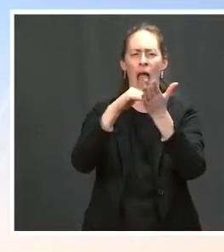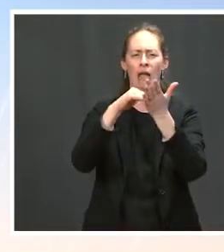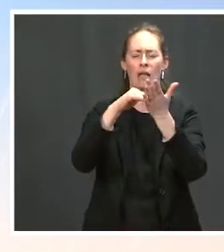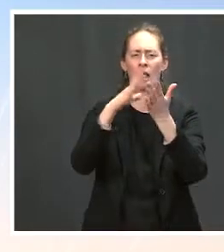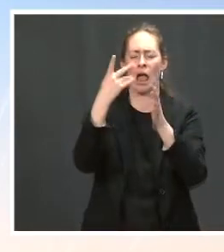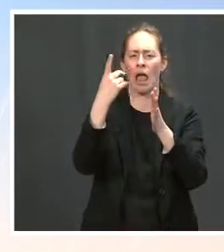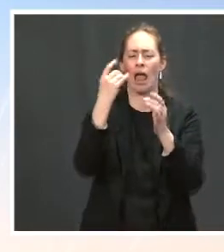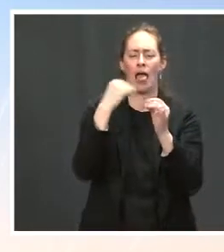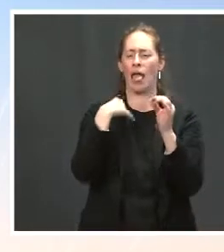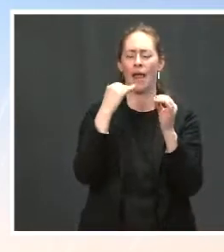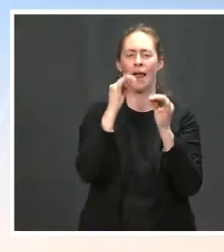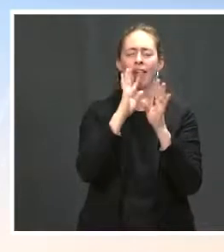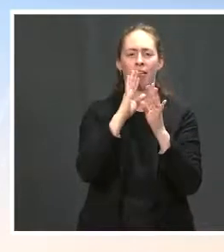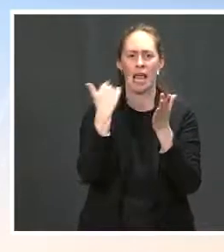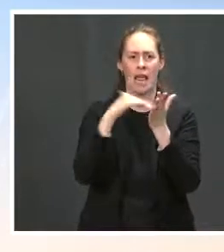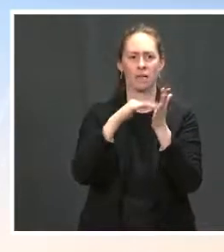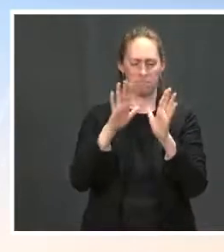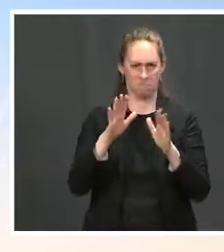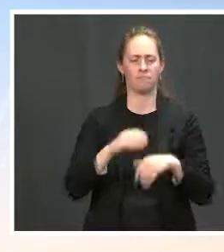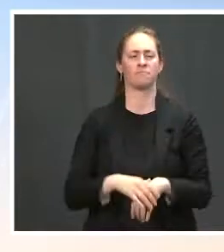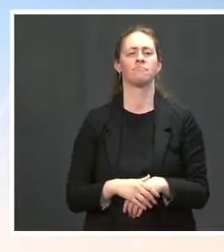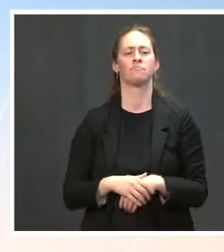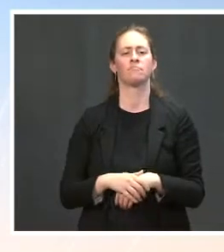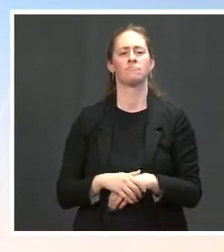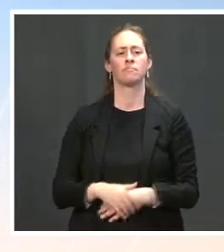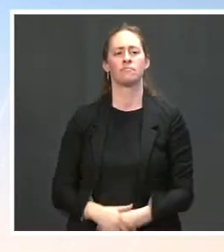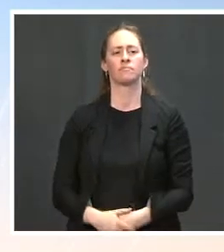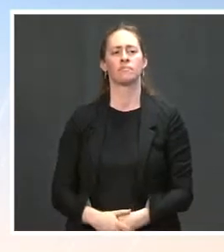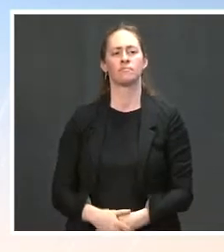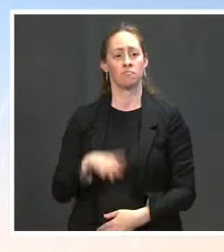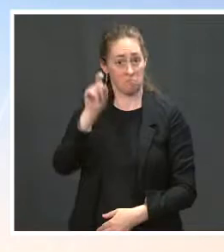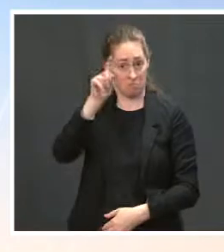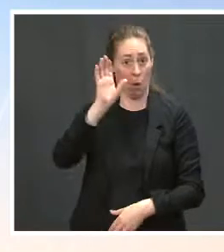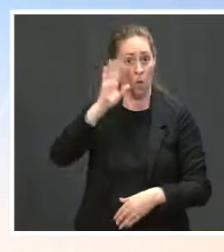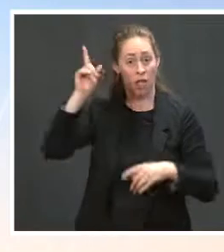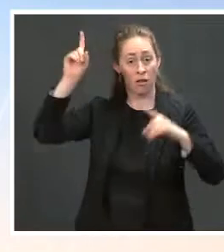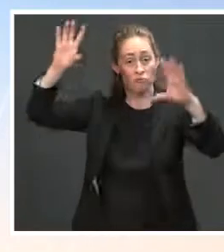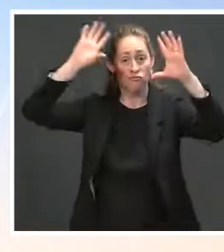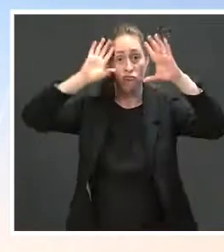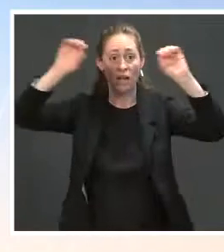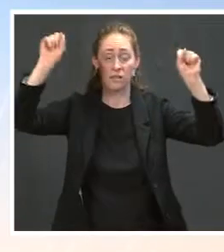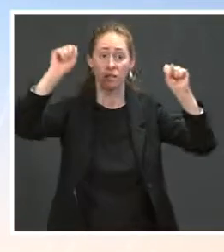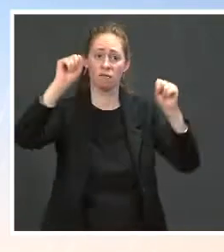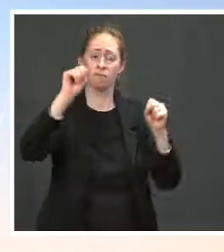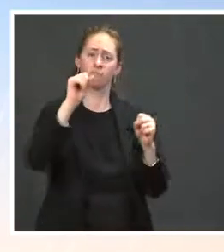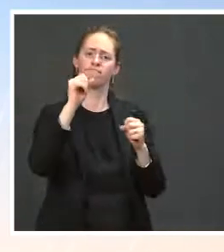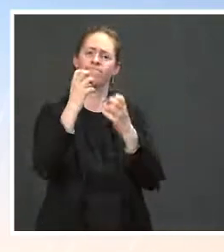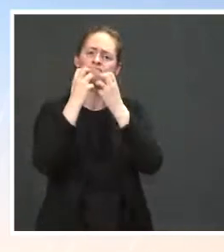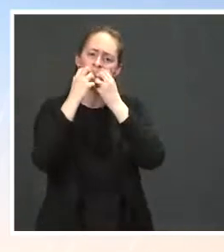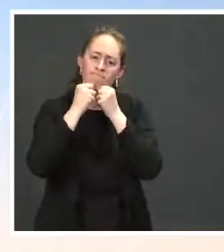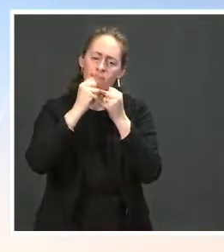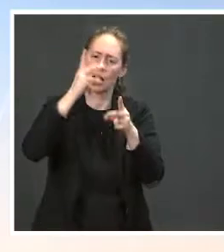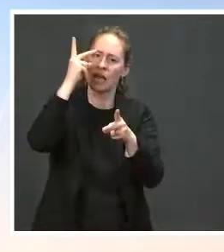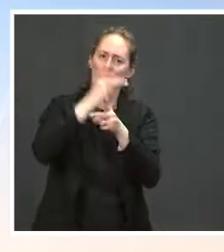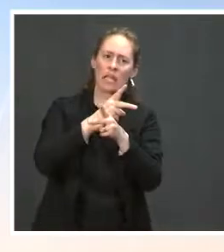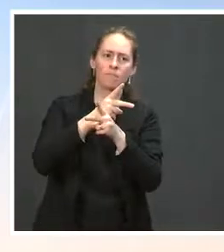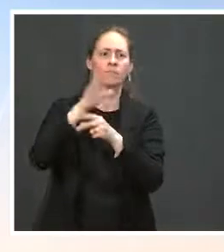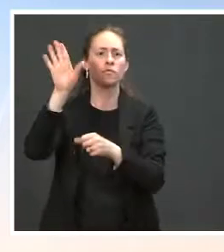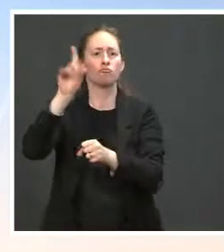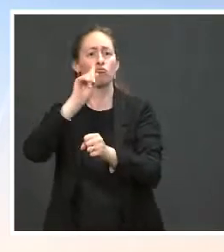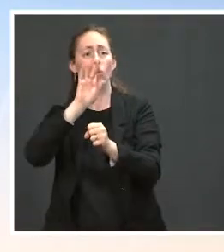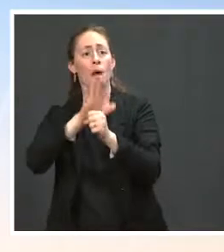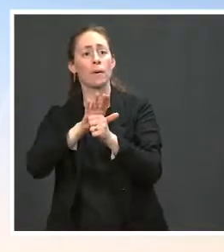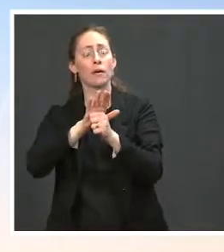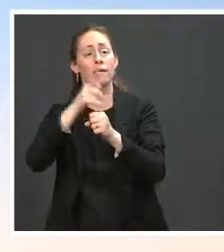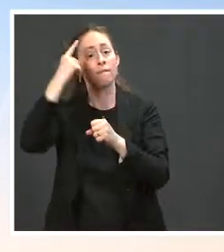whether President Biden will honor his Democratic primary campaign pledge to release, quote, everyone in prison for marijuana.